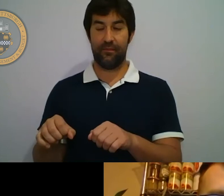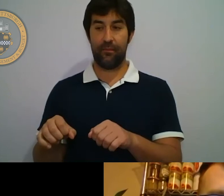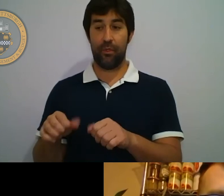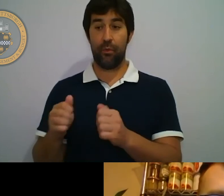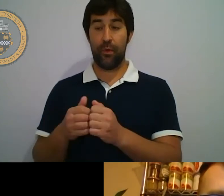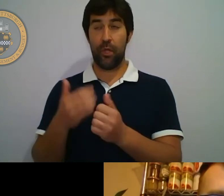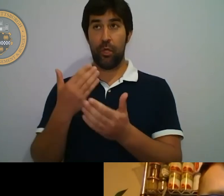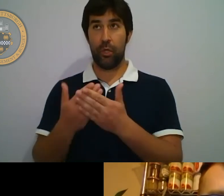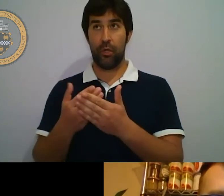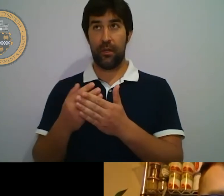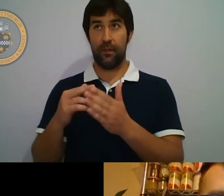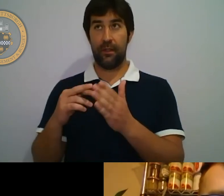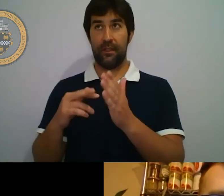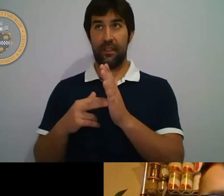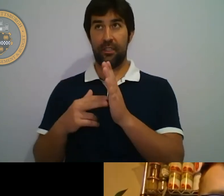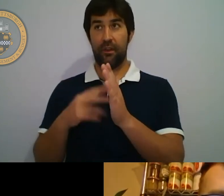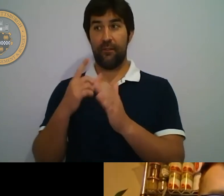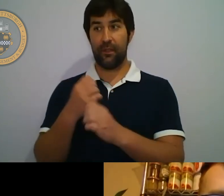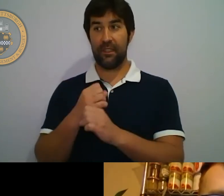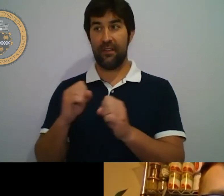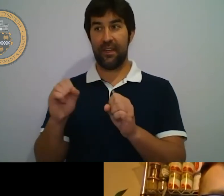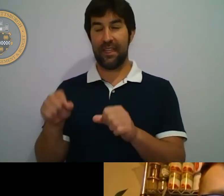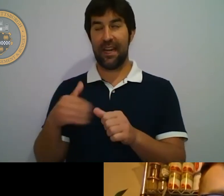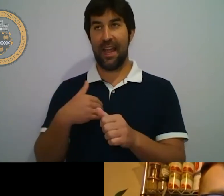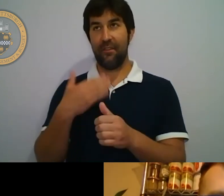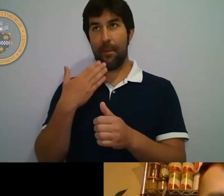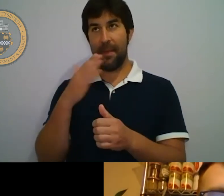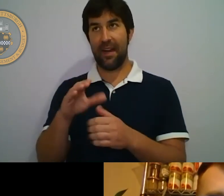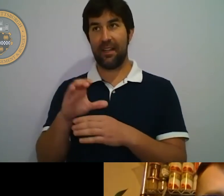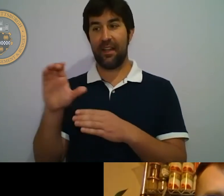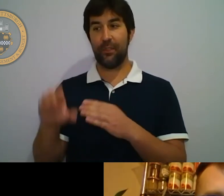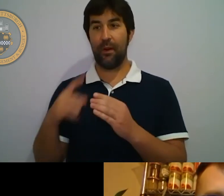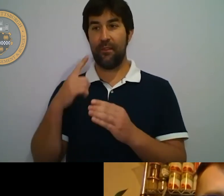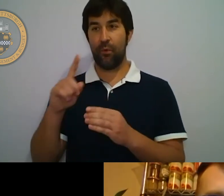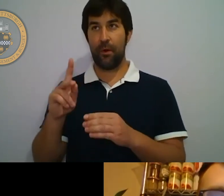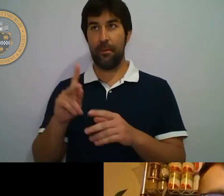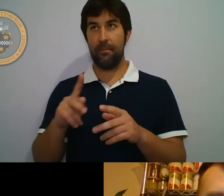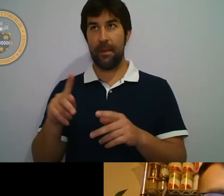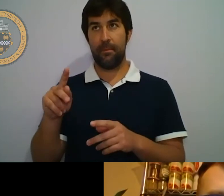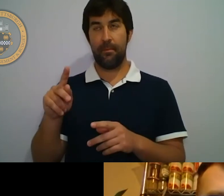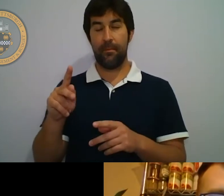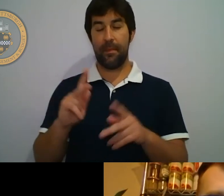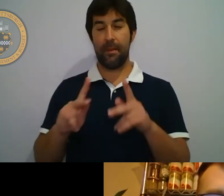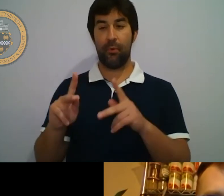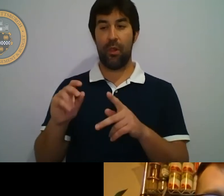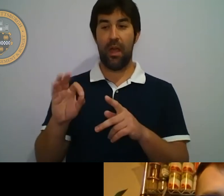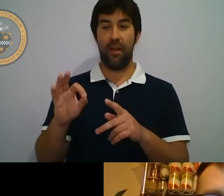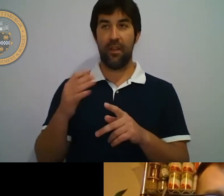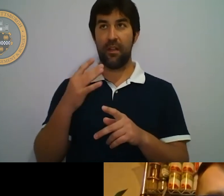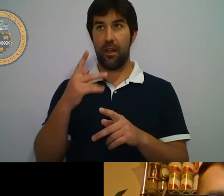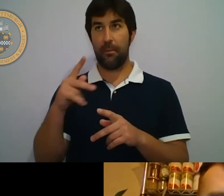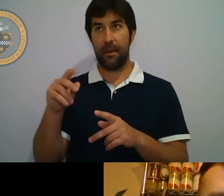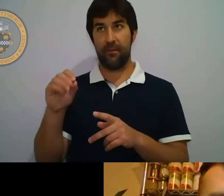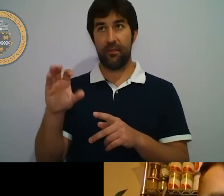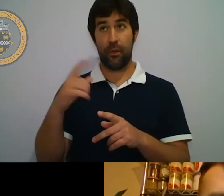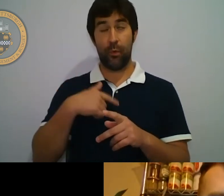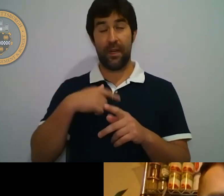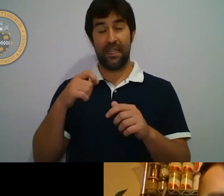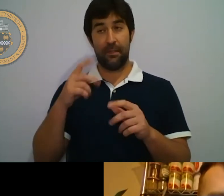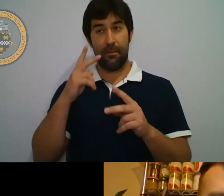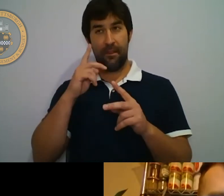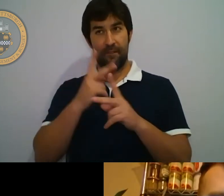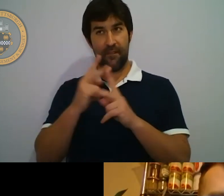signal projects are difficult to price. The variant in costs, I guess the short answer is you can expect a new